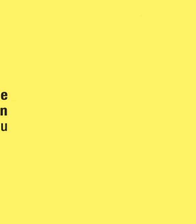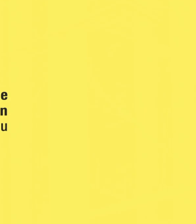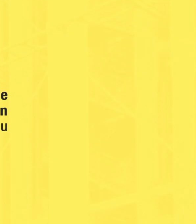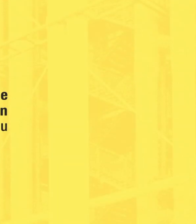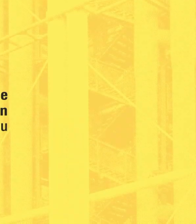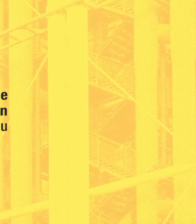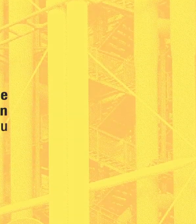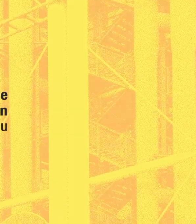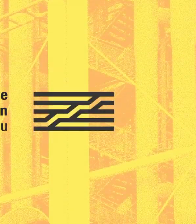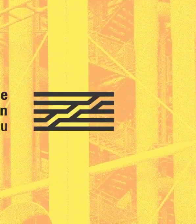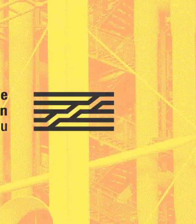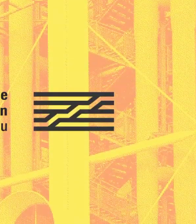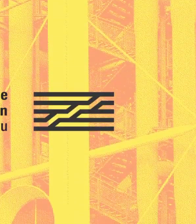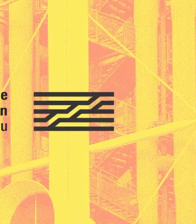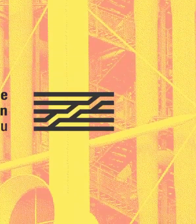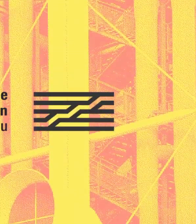I